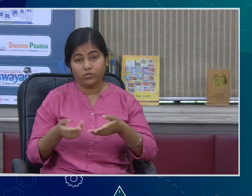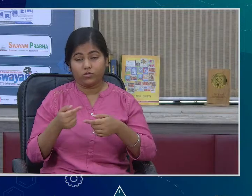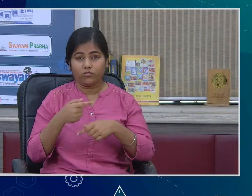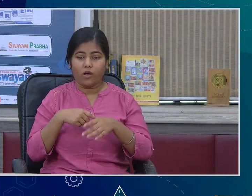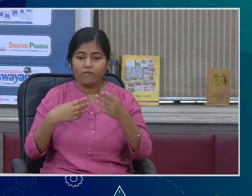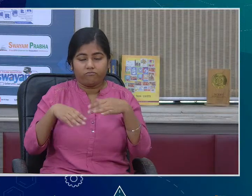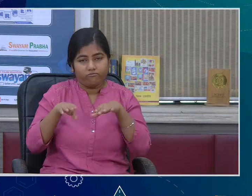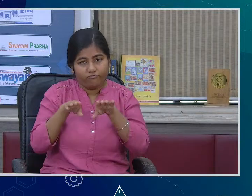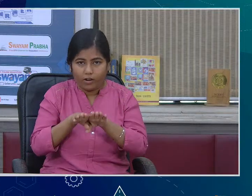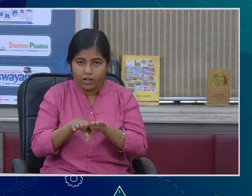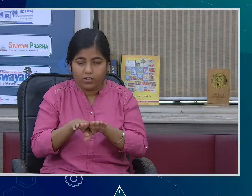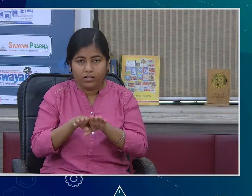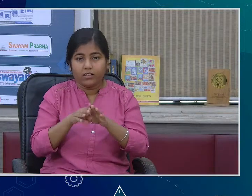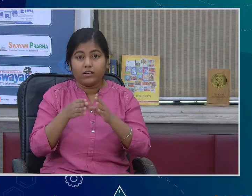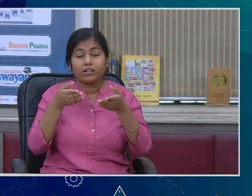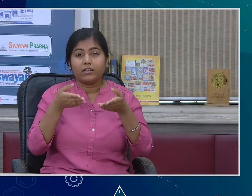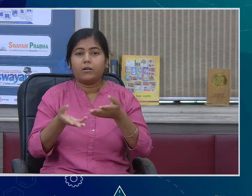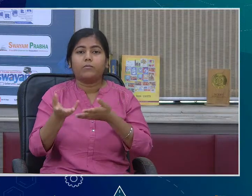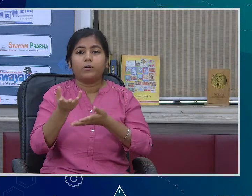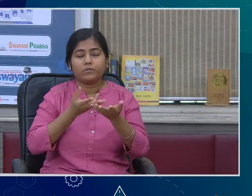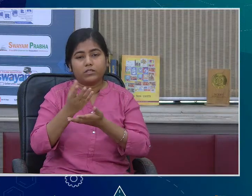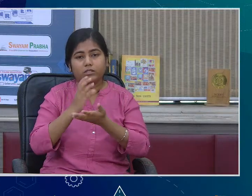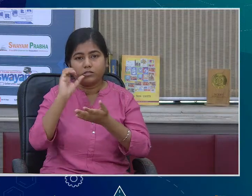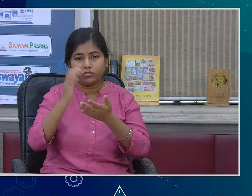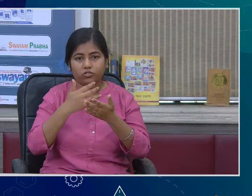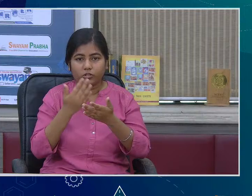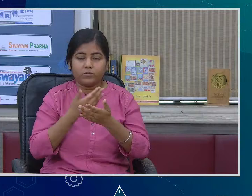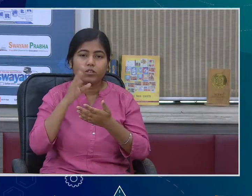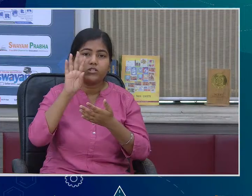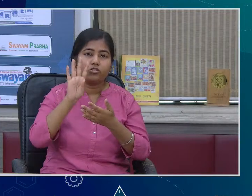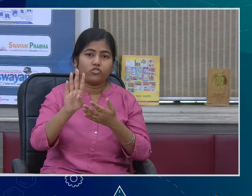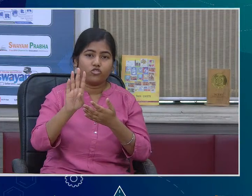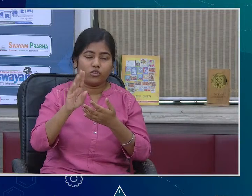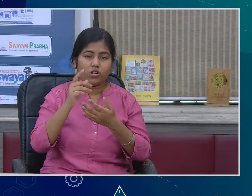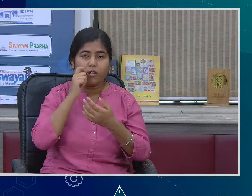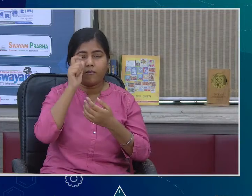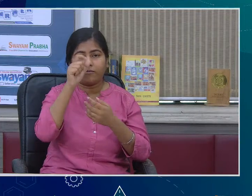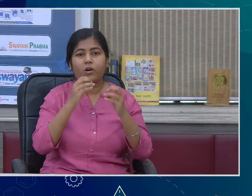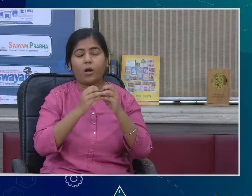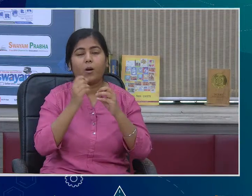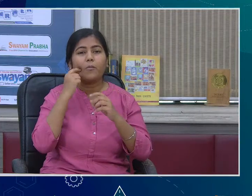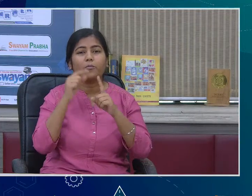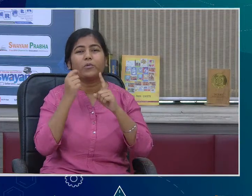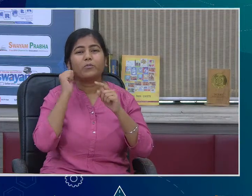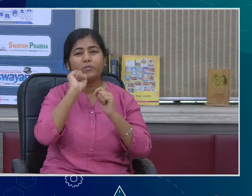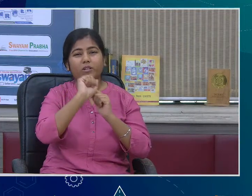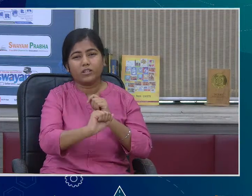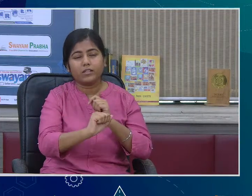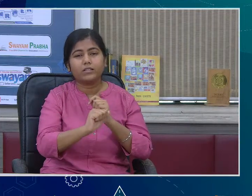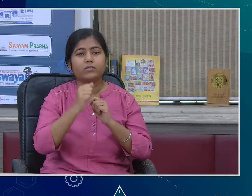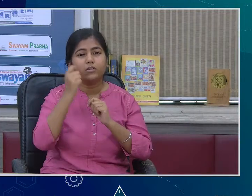end of our session where we discussed chapter number 4, Bepin Choudhury's Lapse of Memory. If you